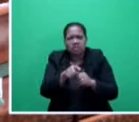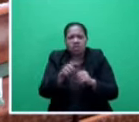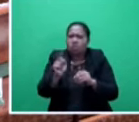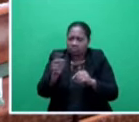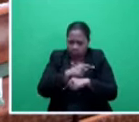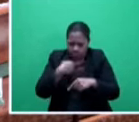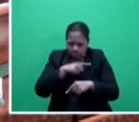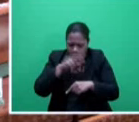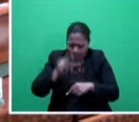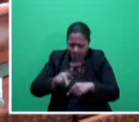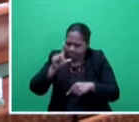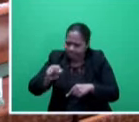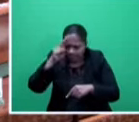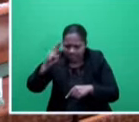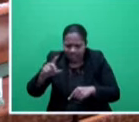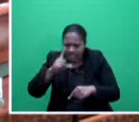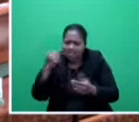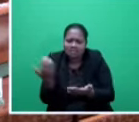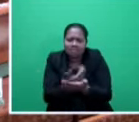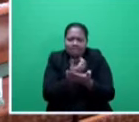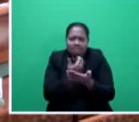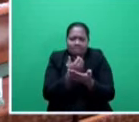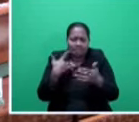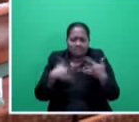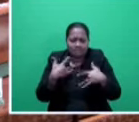nation to save lives and preserve